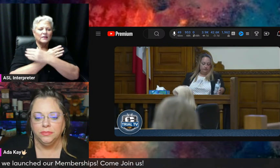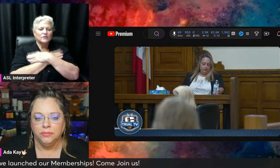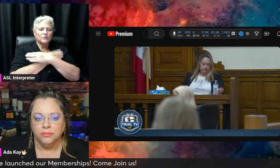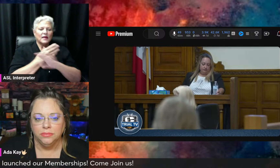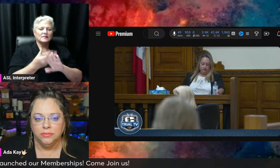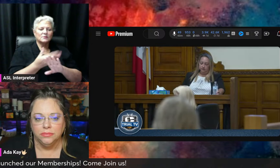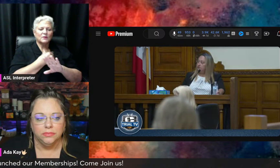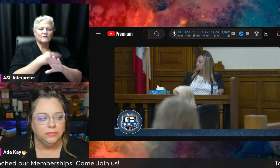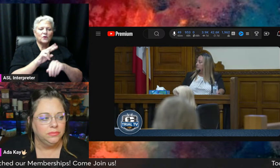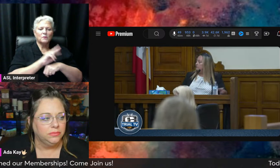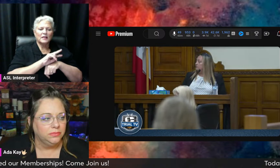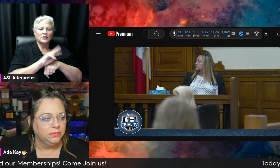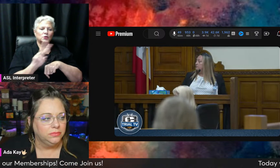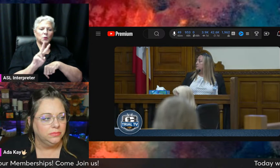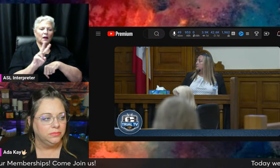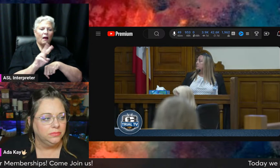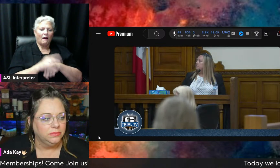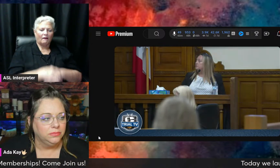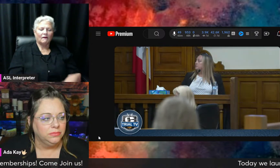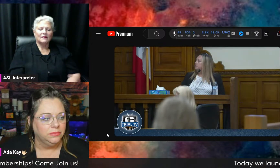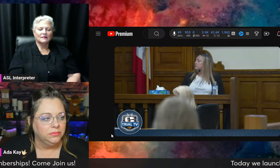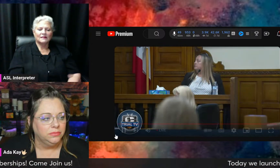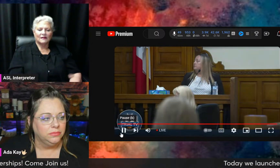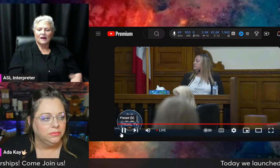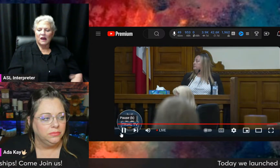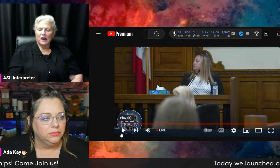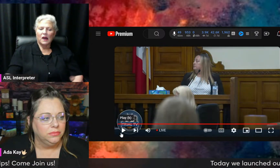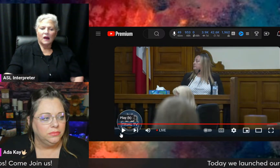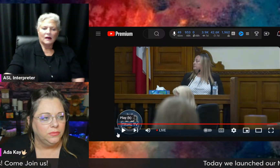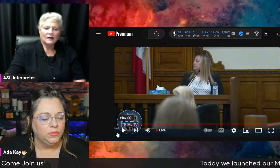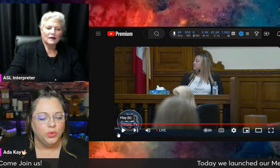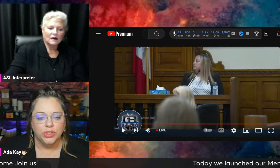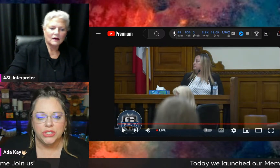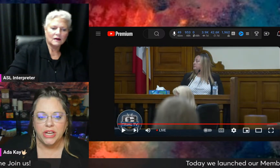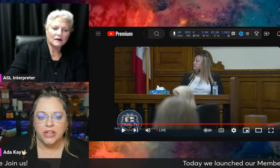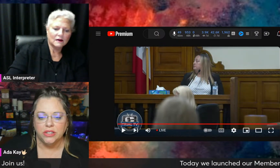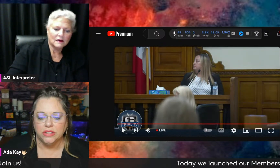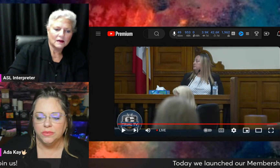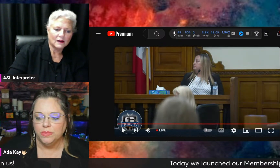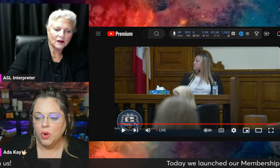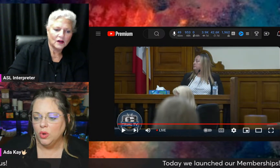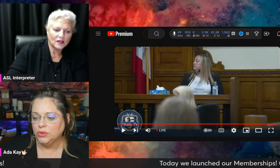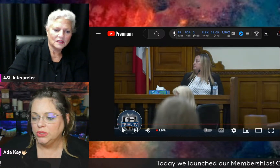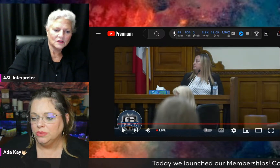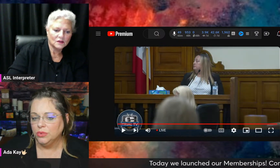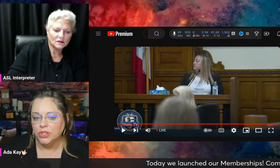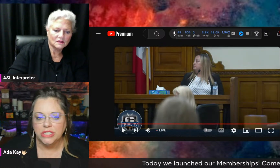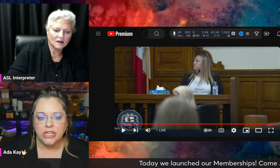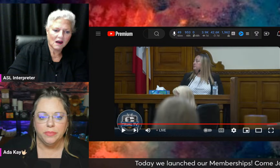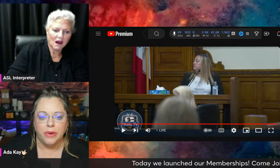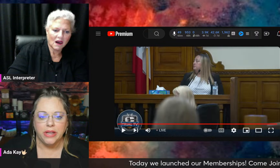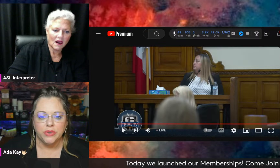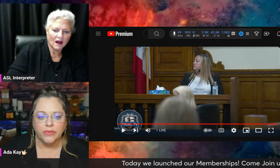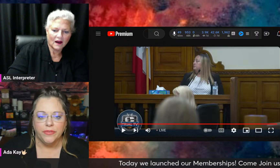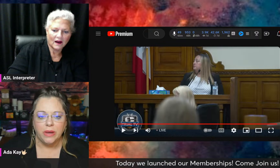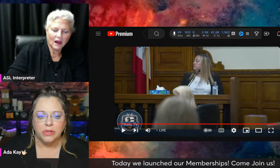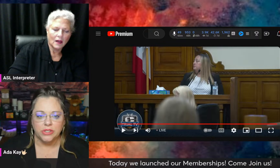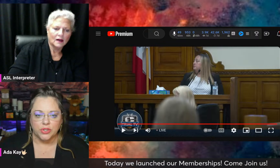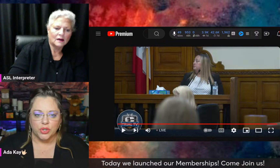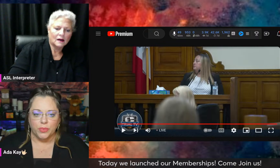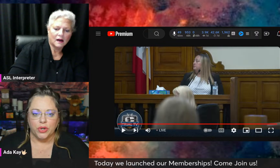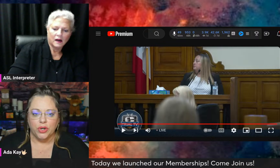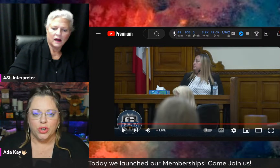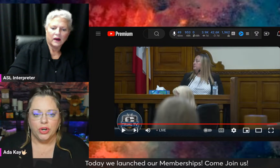And I put that up there on the screen for you as well. We're going to take a little halt. We're going to say goodbye to our